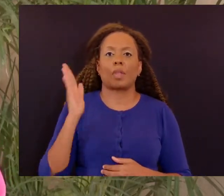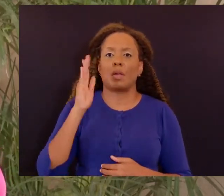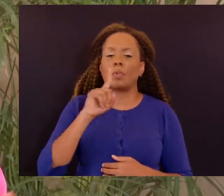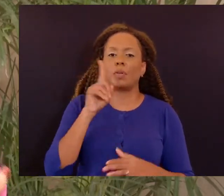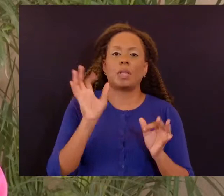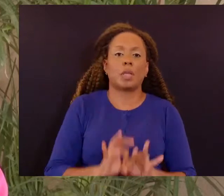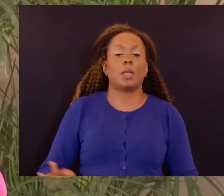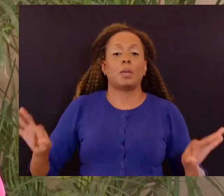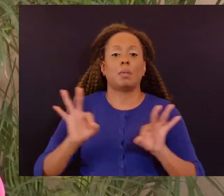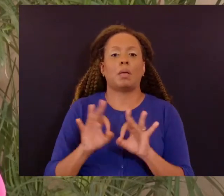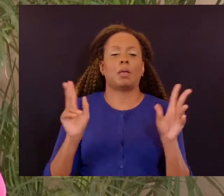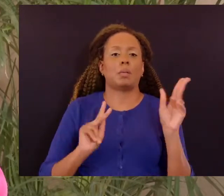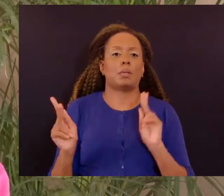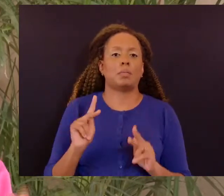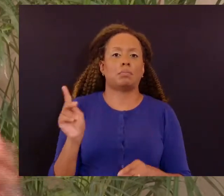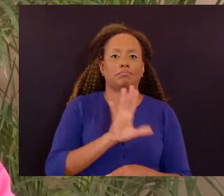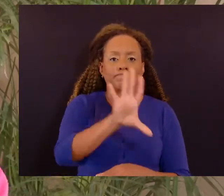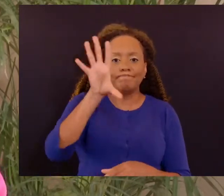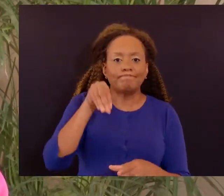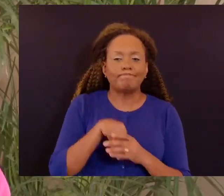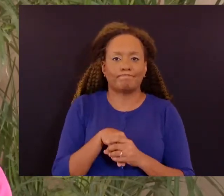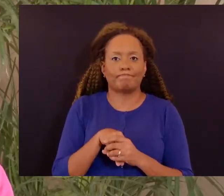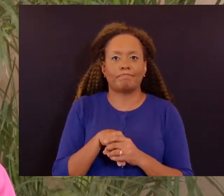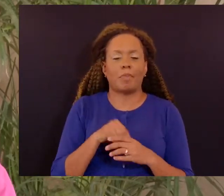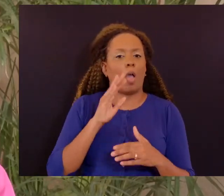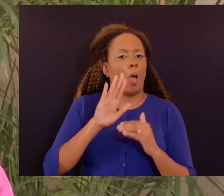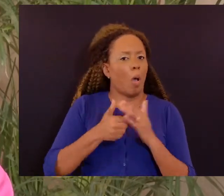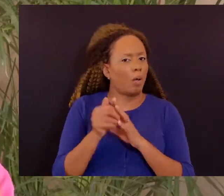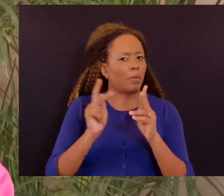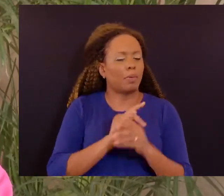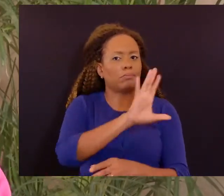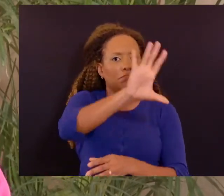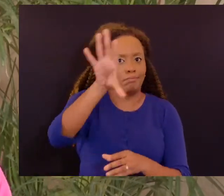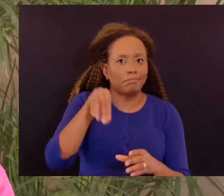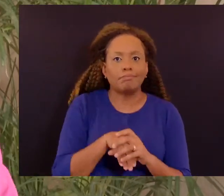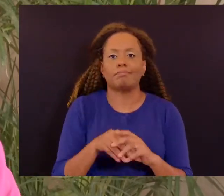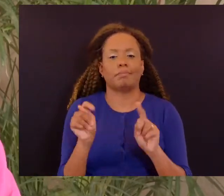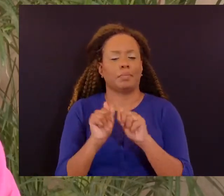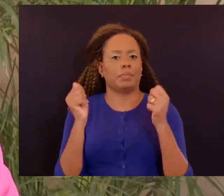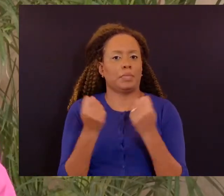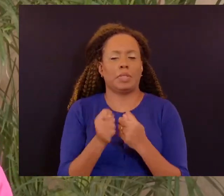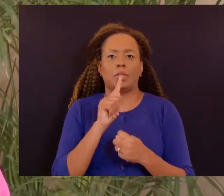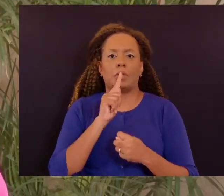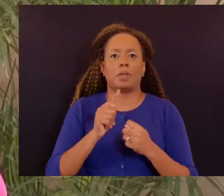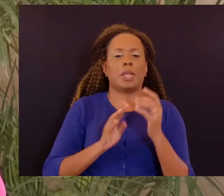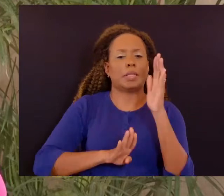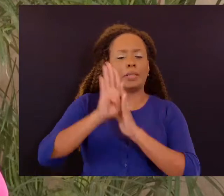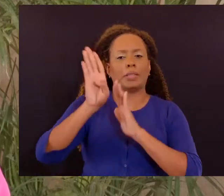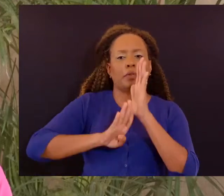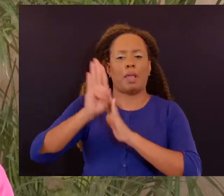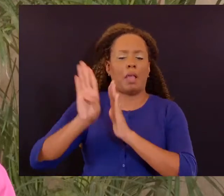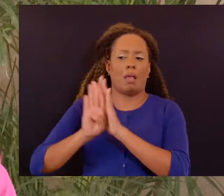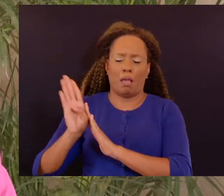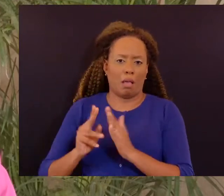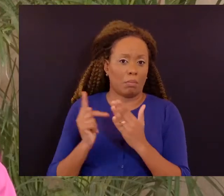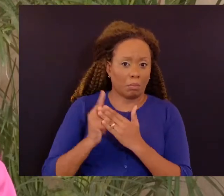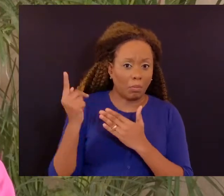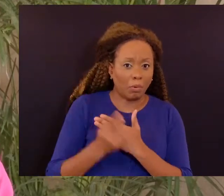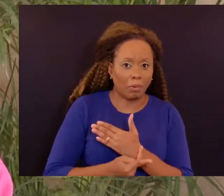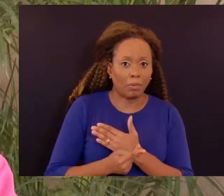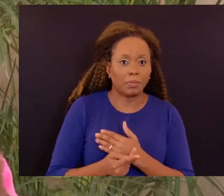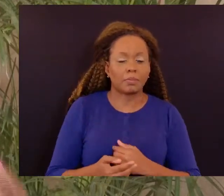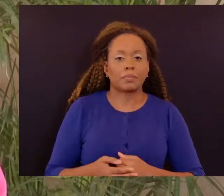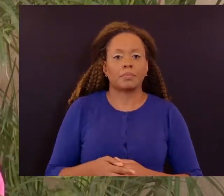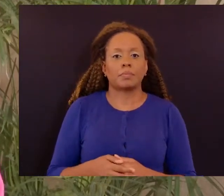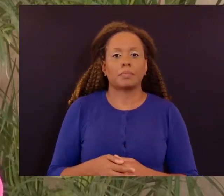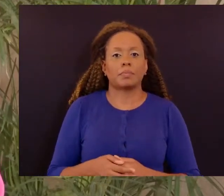important persons who are going to be involved as part of the team that will help to develop these programs. Now,